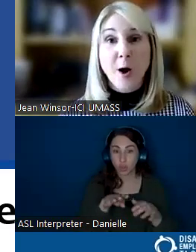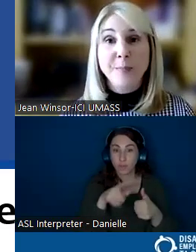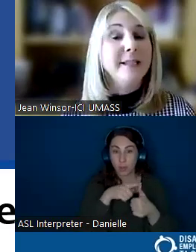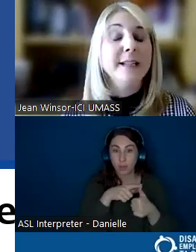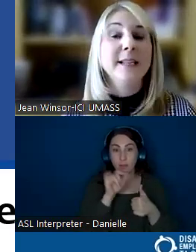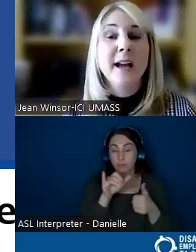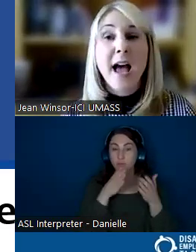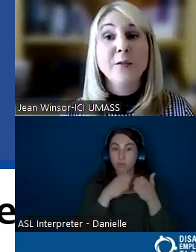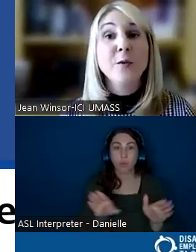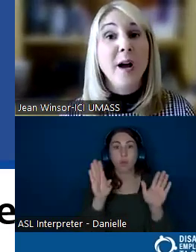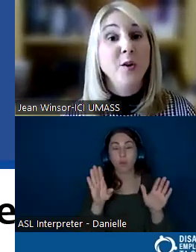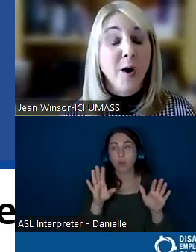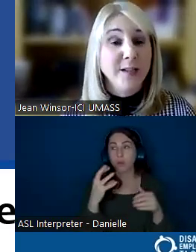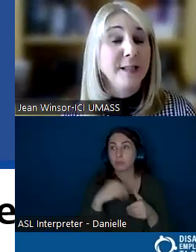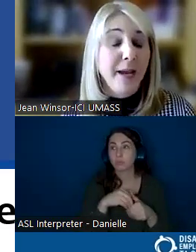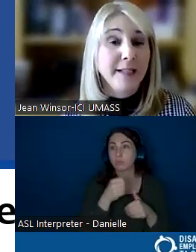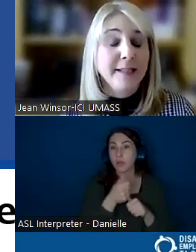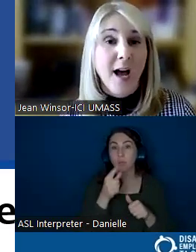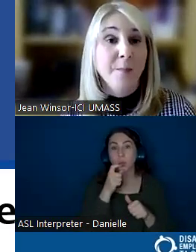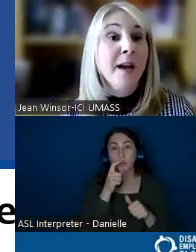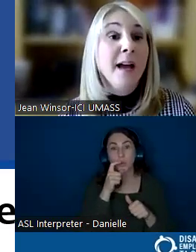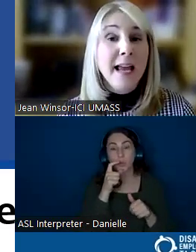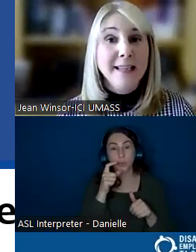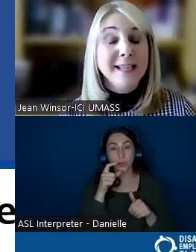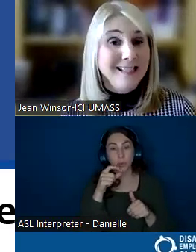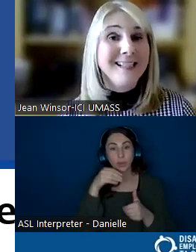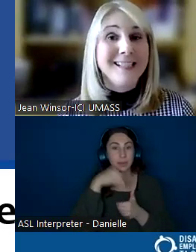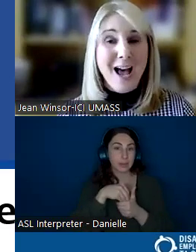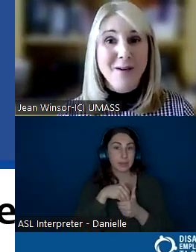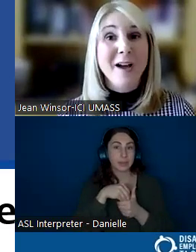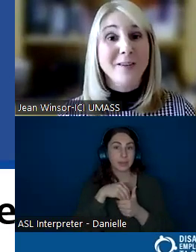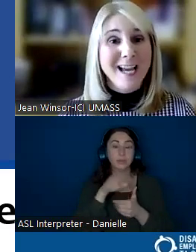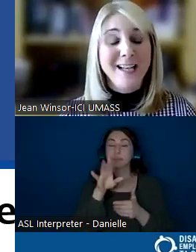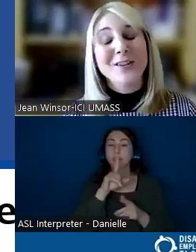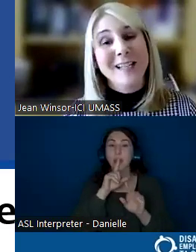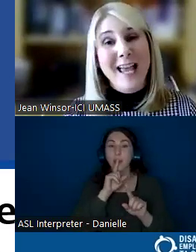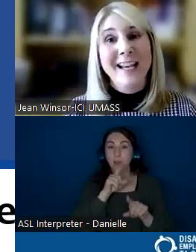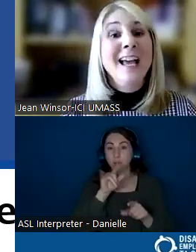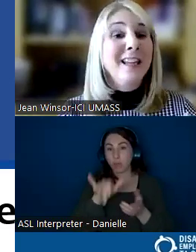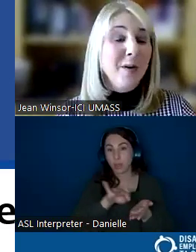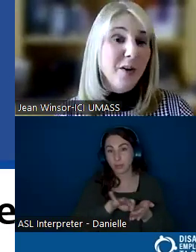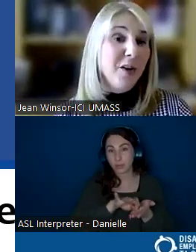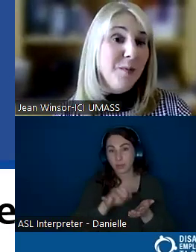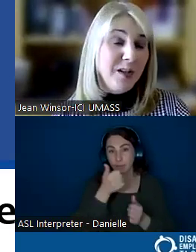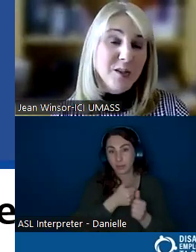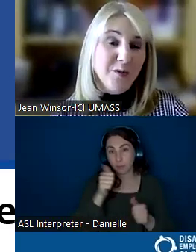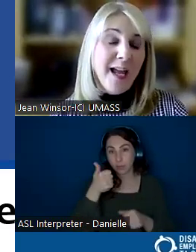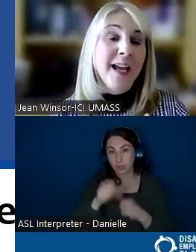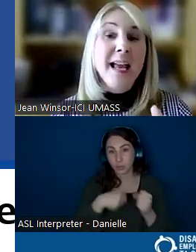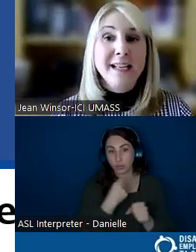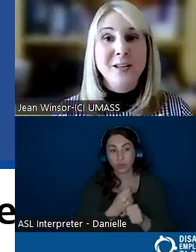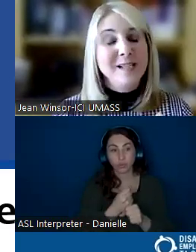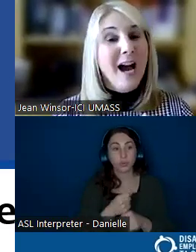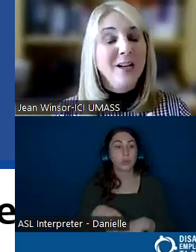and encompasses everyone who participates in the census every 10 years. And then the American Community